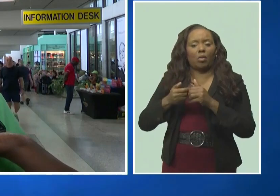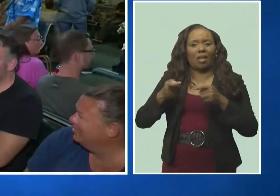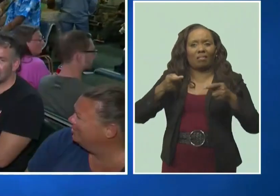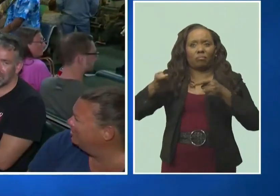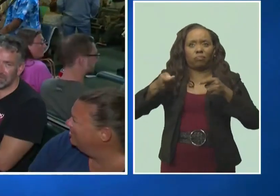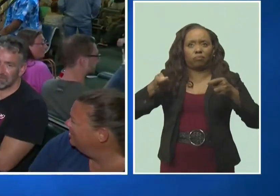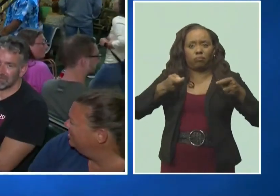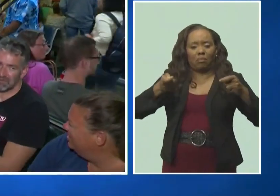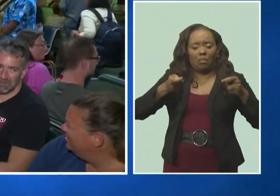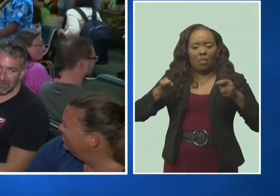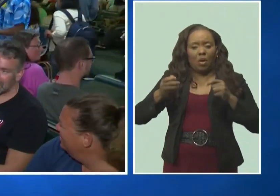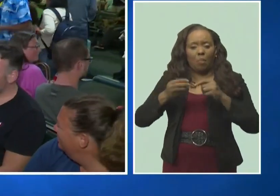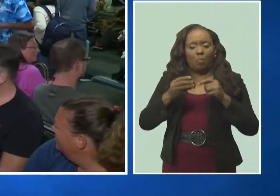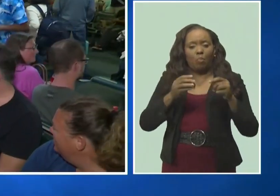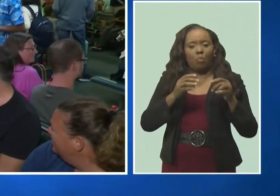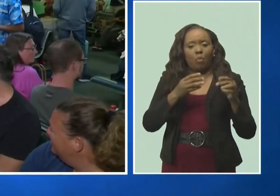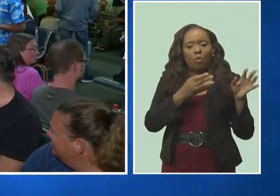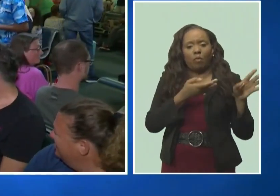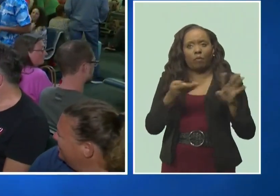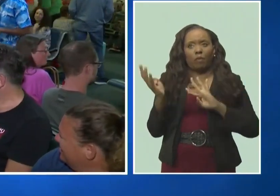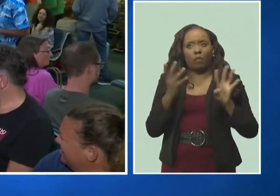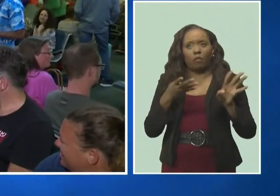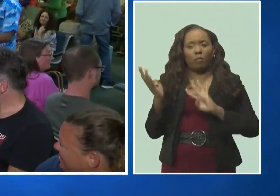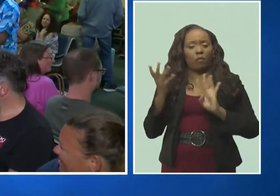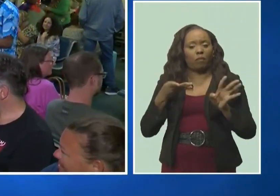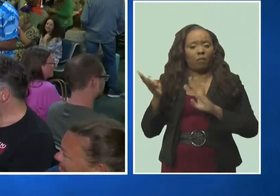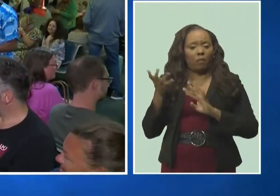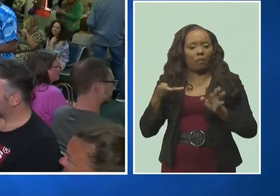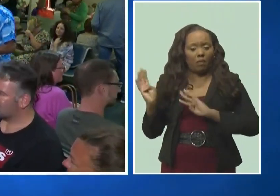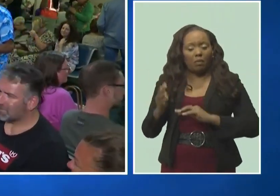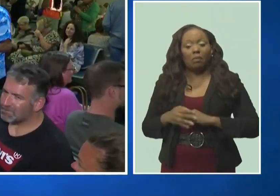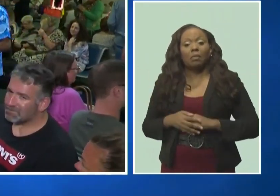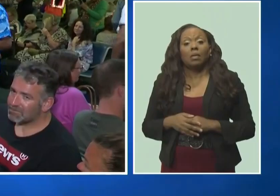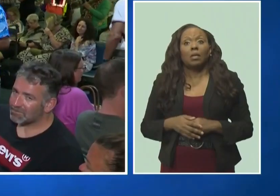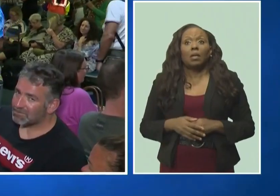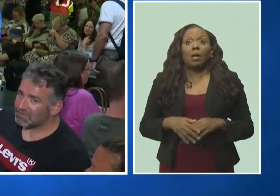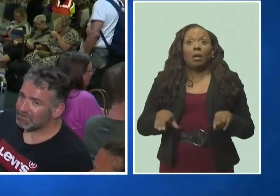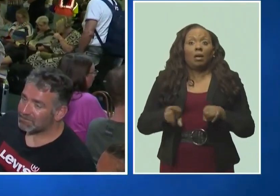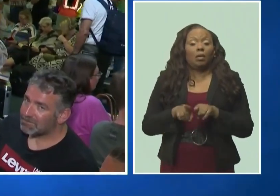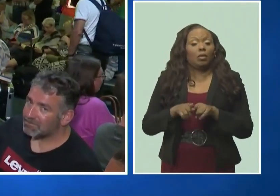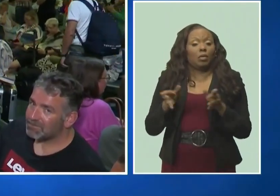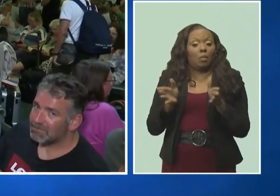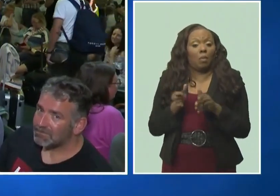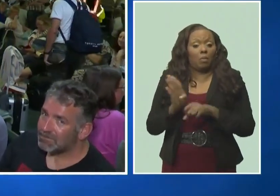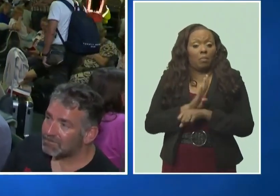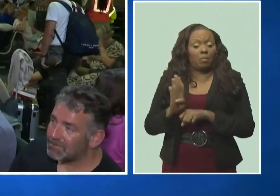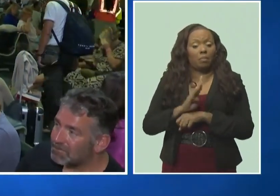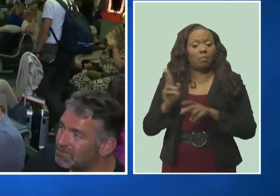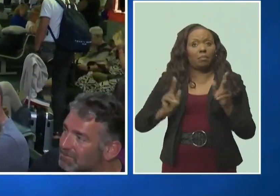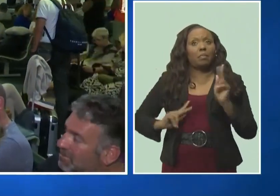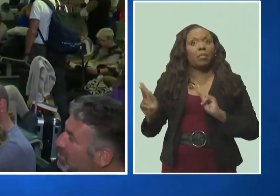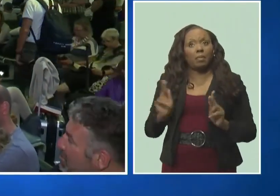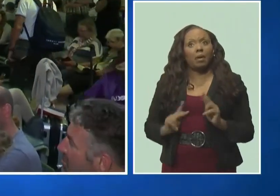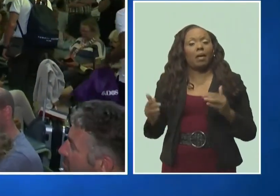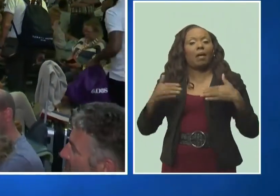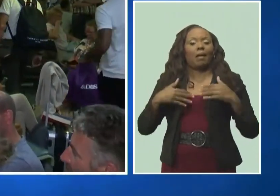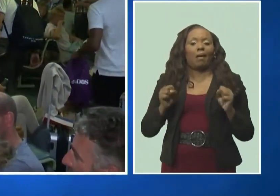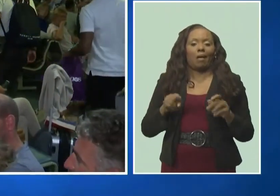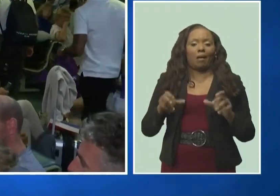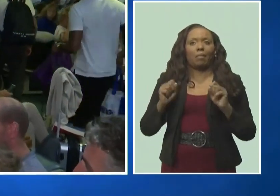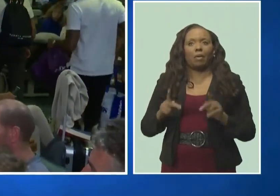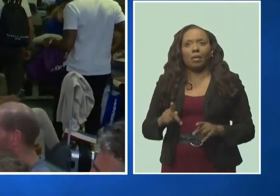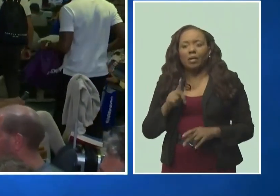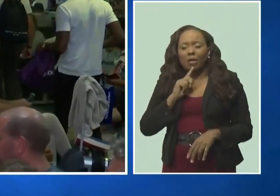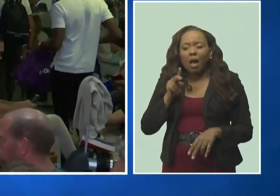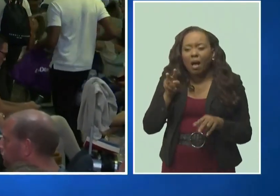it. And the Grantley Adams International Airport Small Business Initiative for local entrepreneurs provided the visitors with the opportunity to